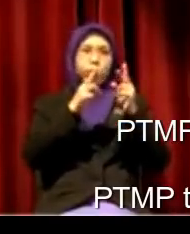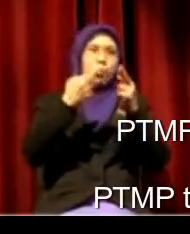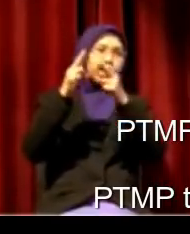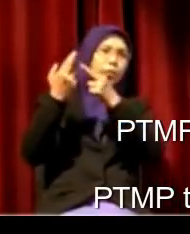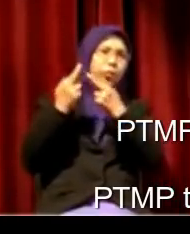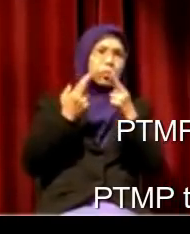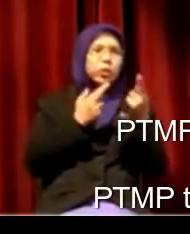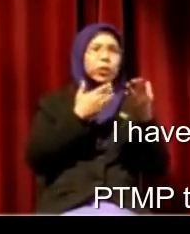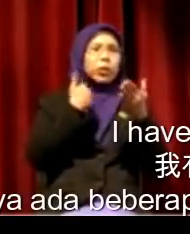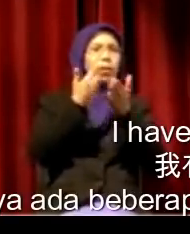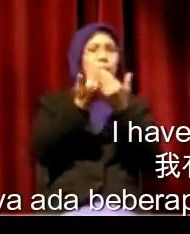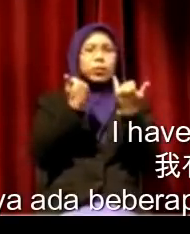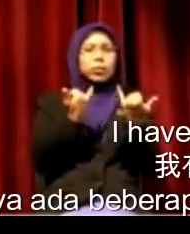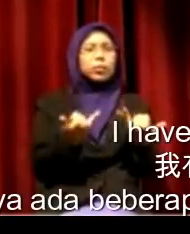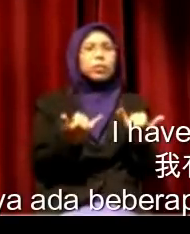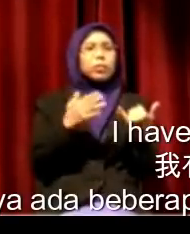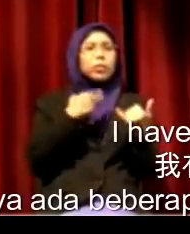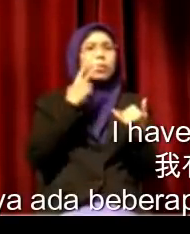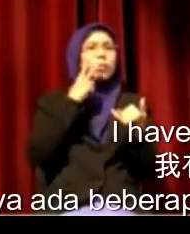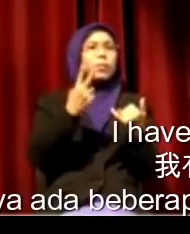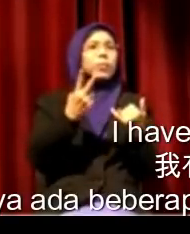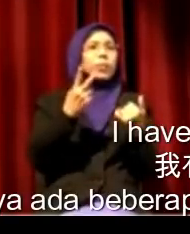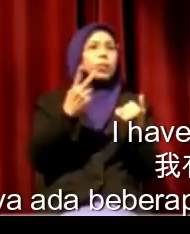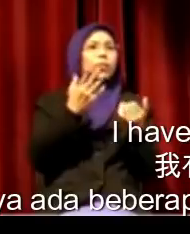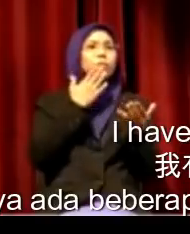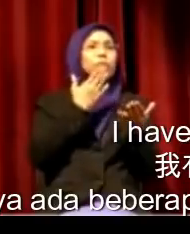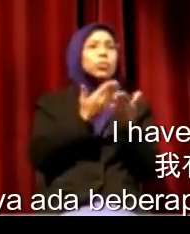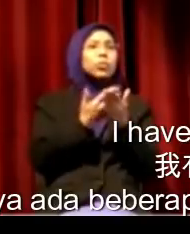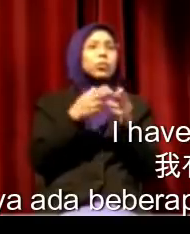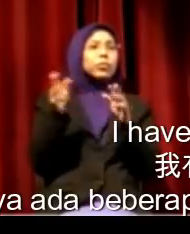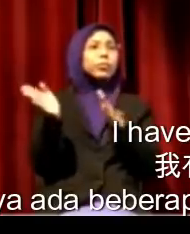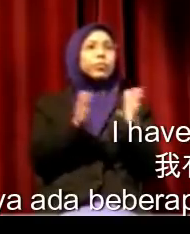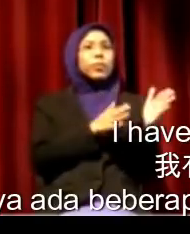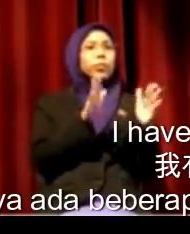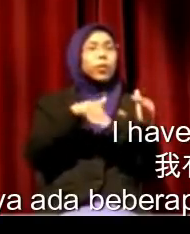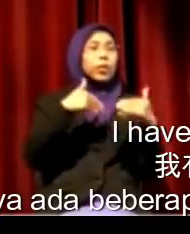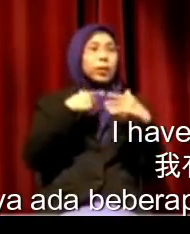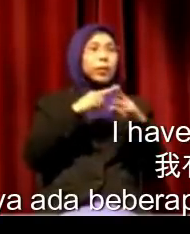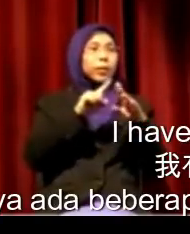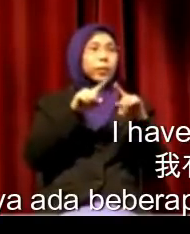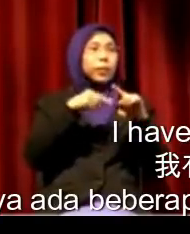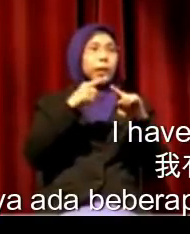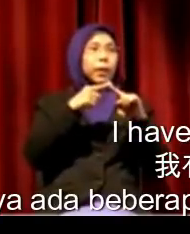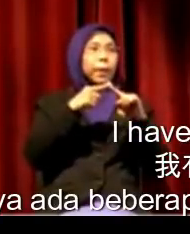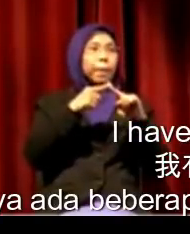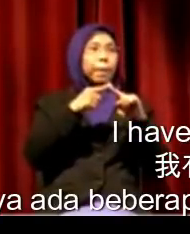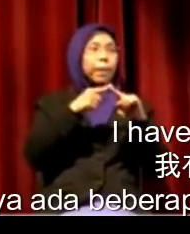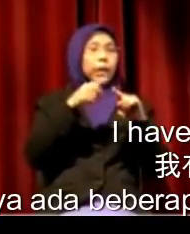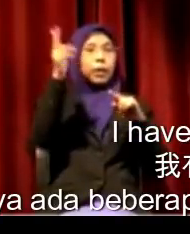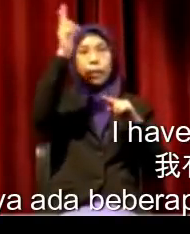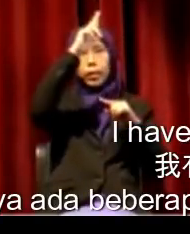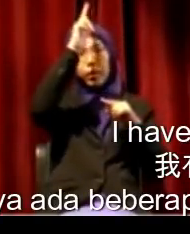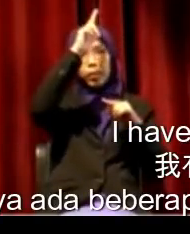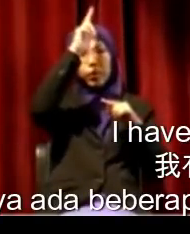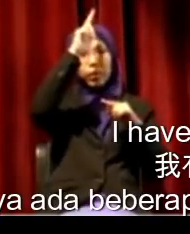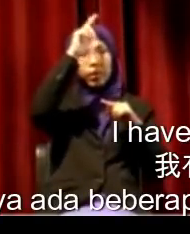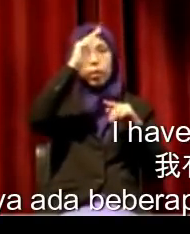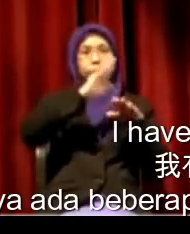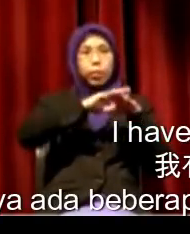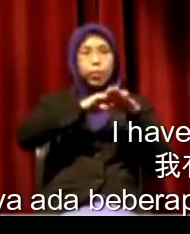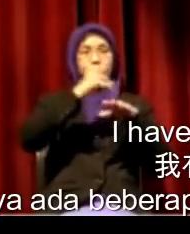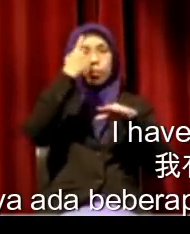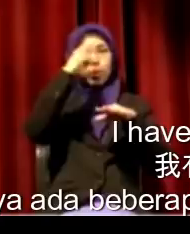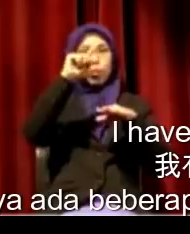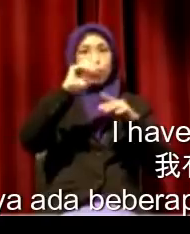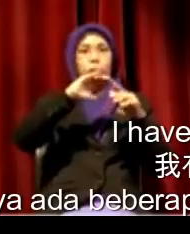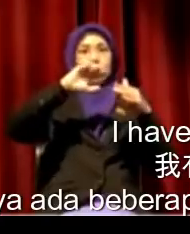current transport master plan. And I have a few concerns about this plan because especially when the government called for people to